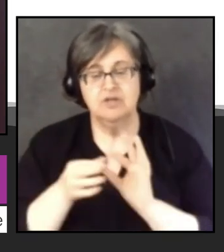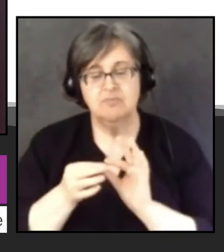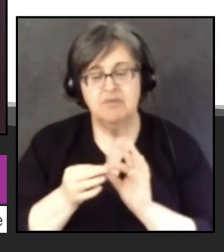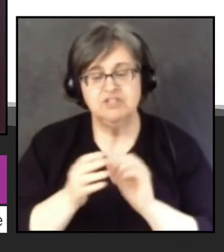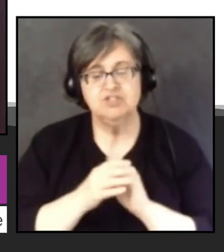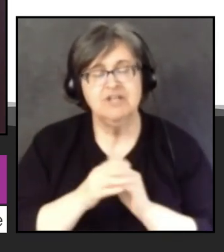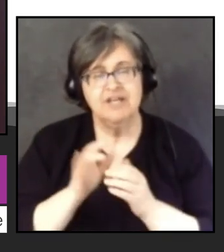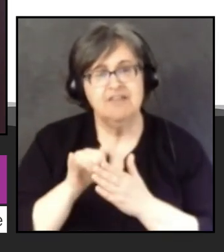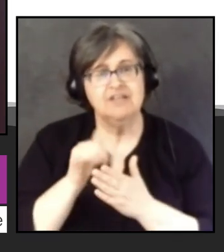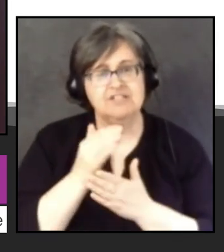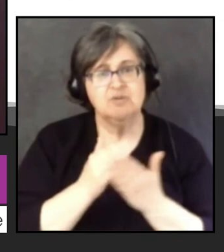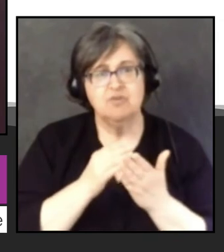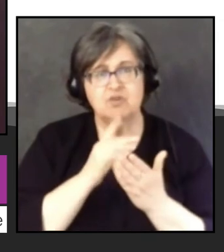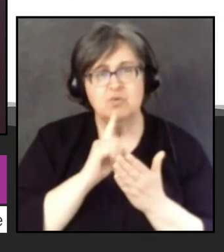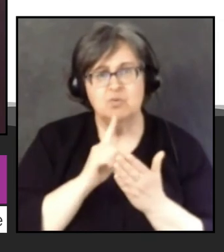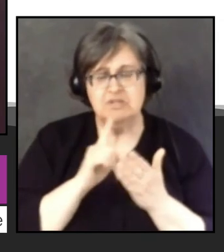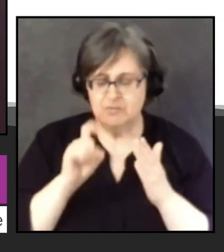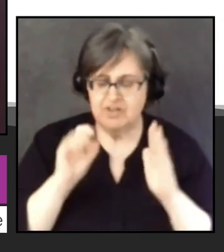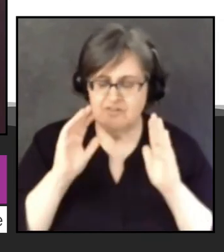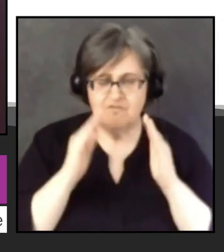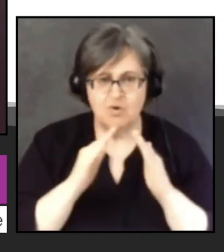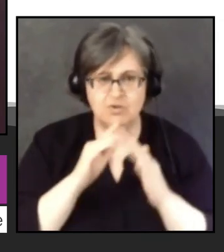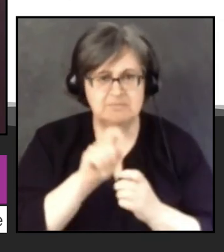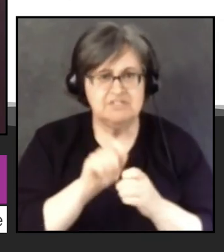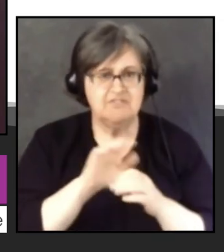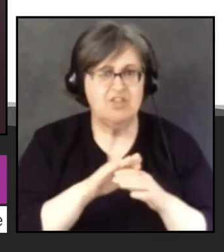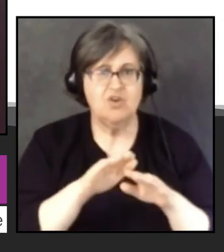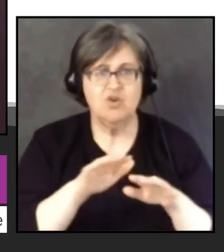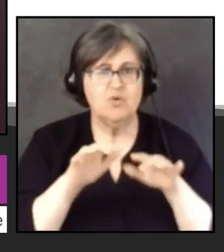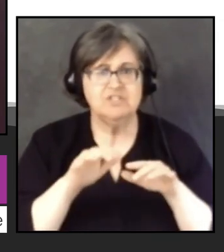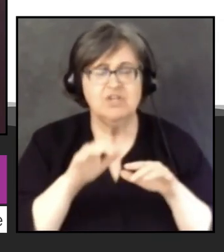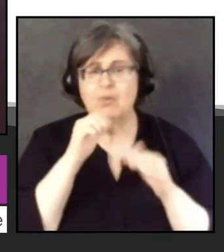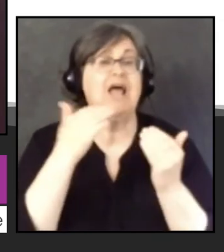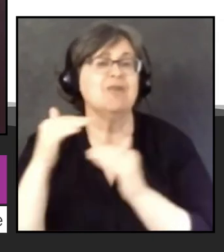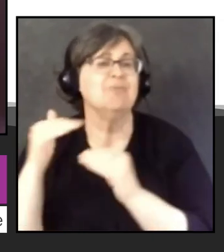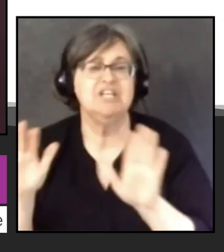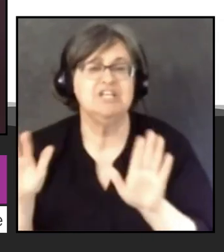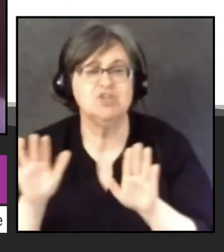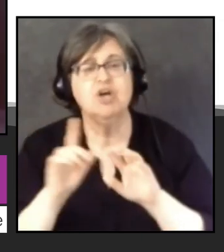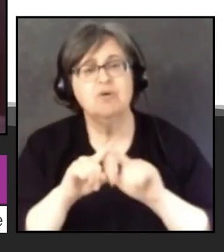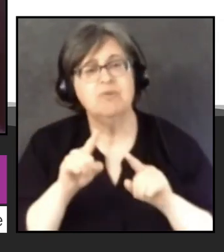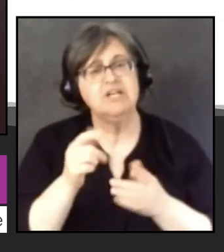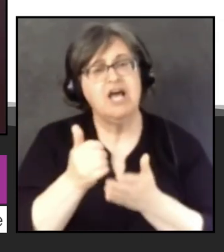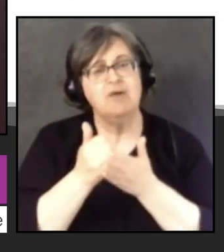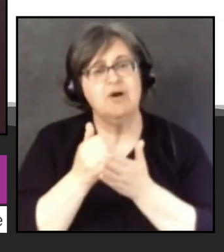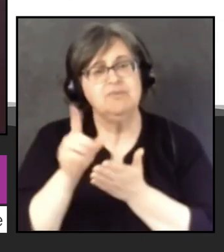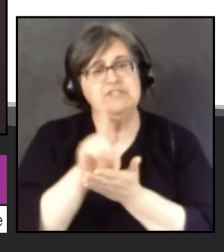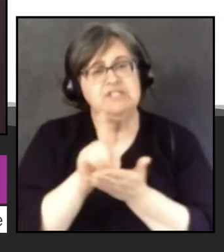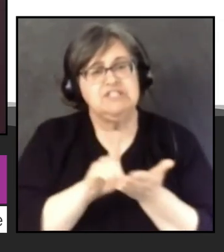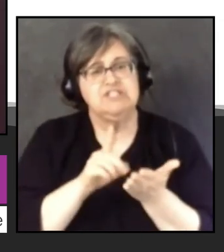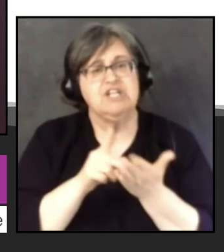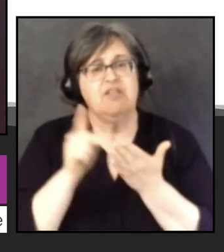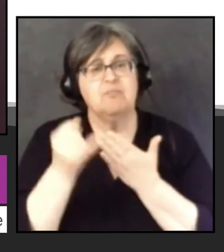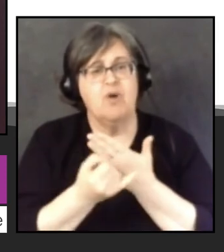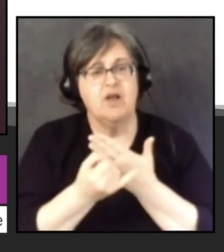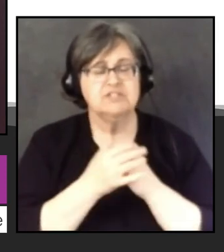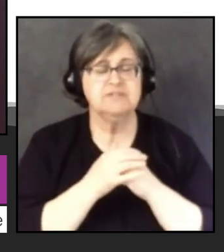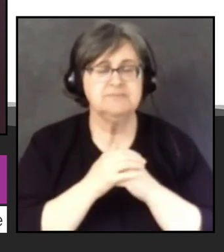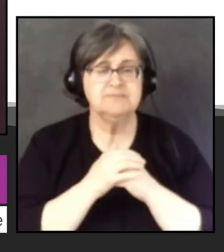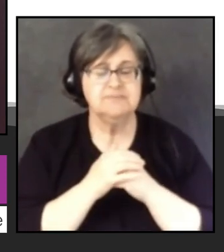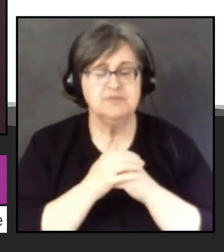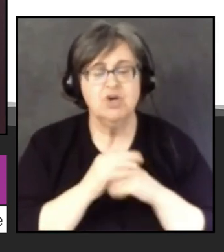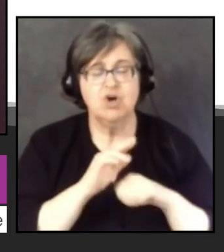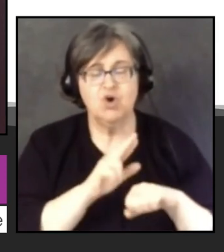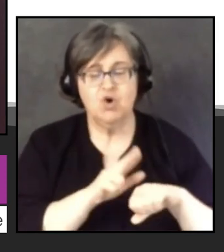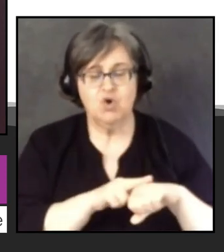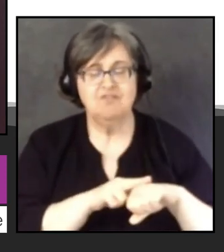pushed us to speak specifically to our audience, since they were almost not like limitations. They were just kind of helping us design the project. And of